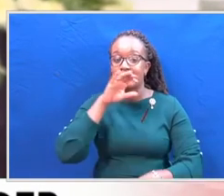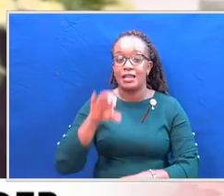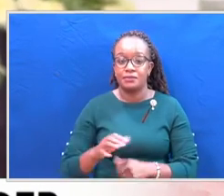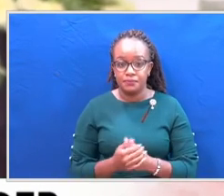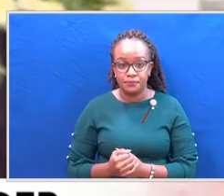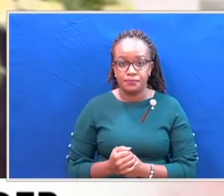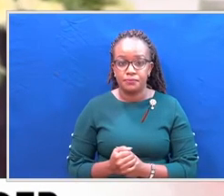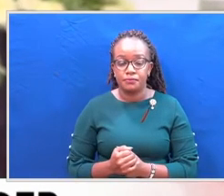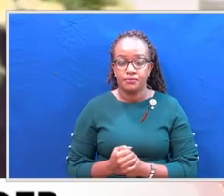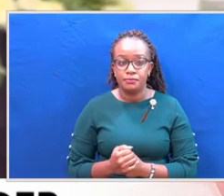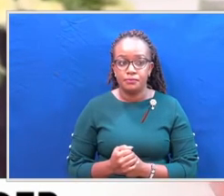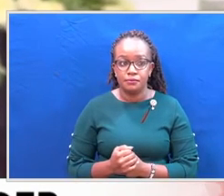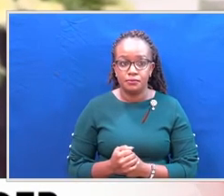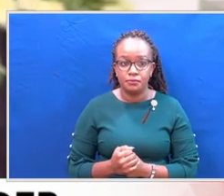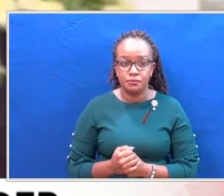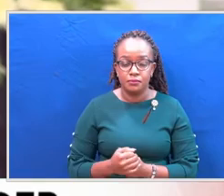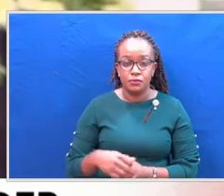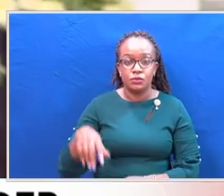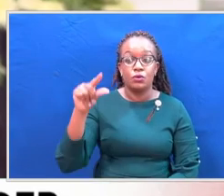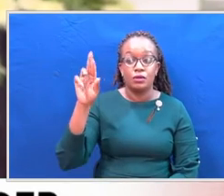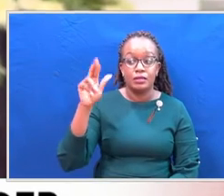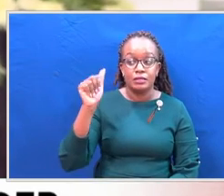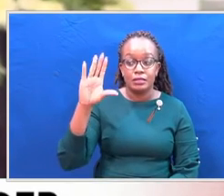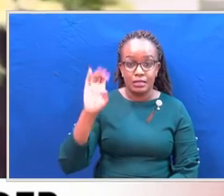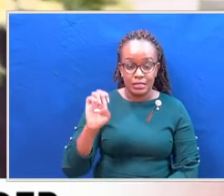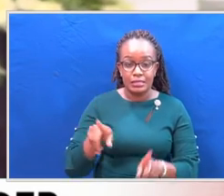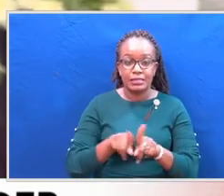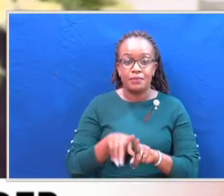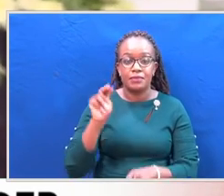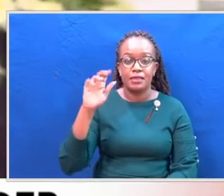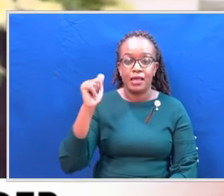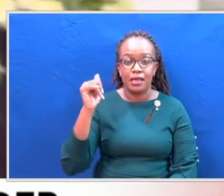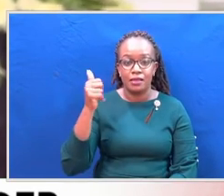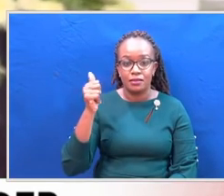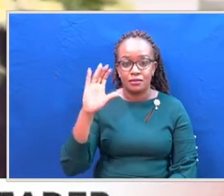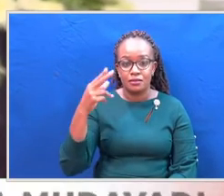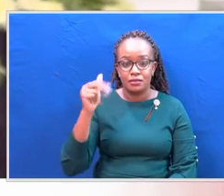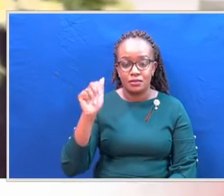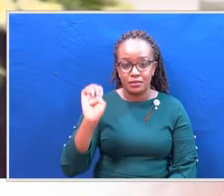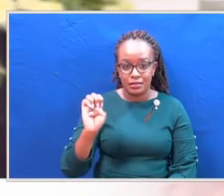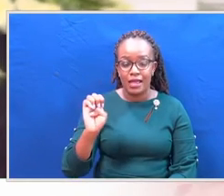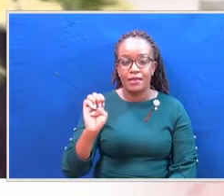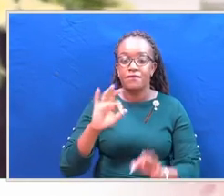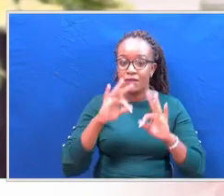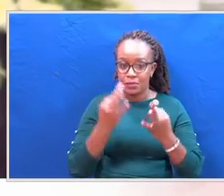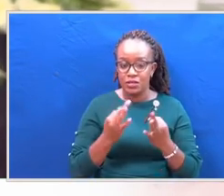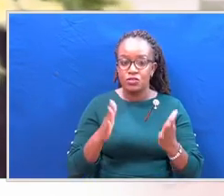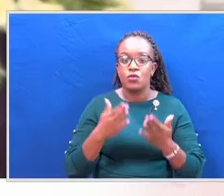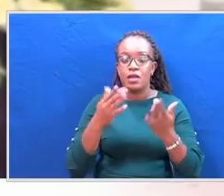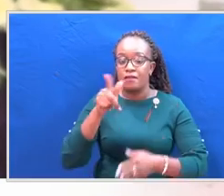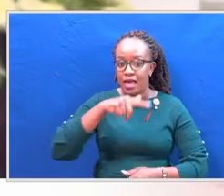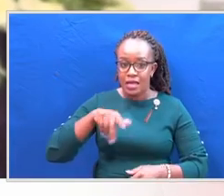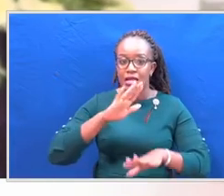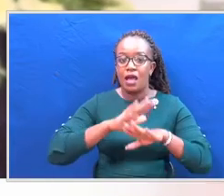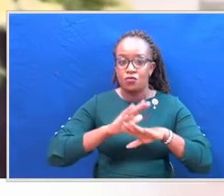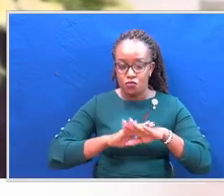To the Grace and the Nyachae family, you lend us a very good patriotic father